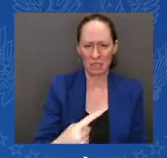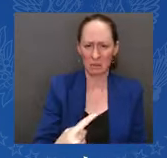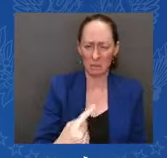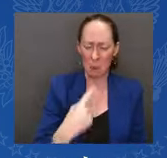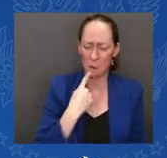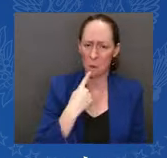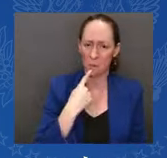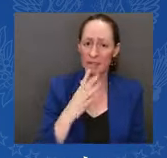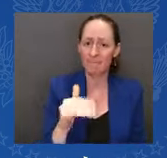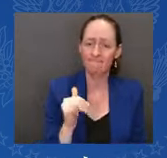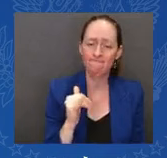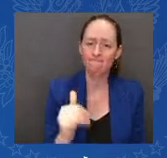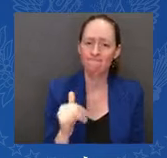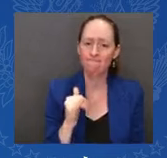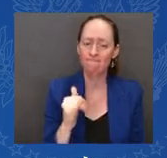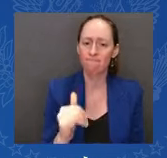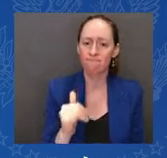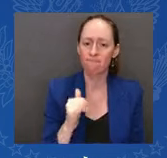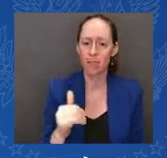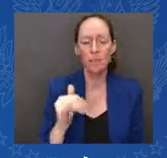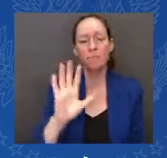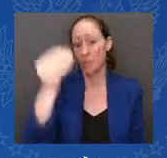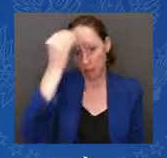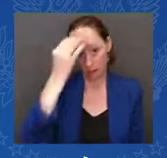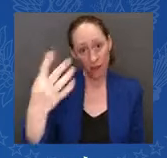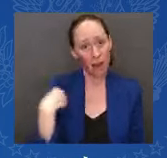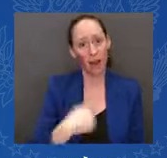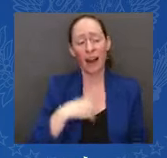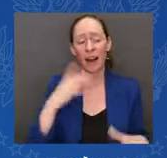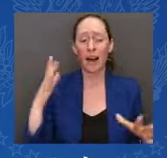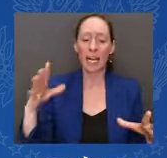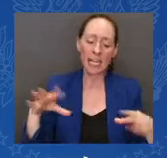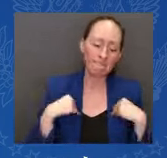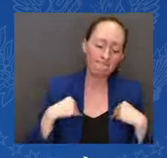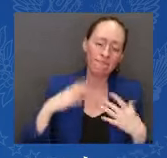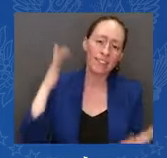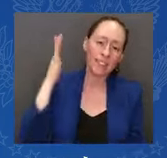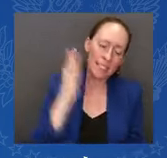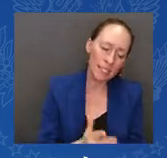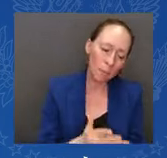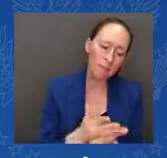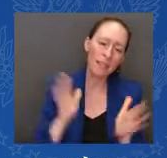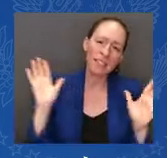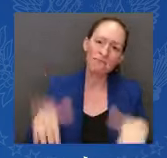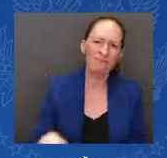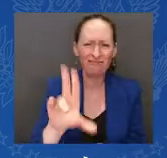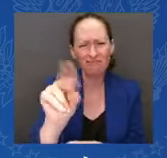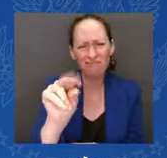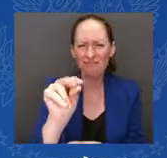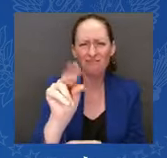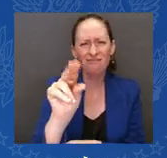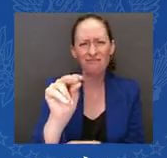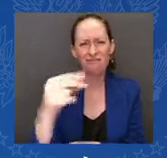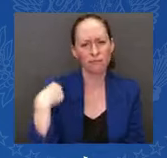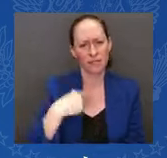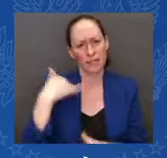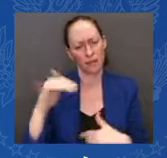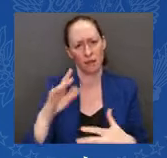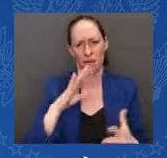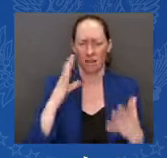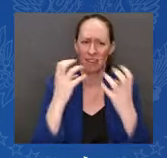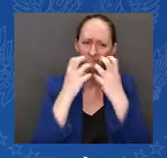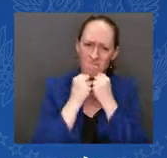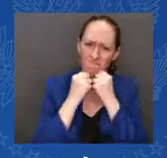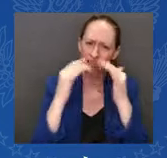We need to remember that diversity is our strength. We have to find a way forward. We need to remember that the promise of America is big